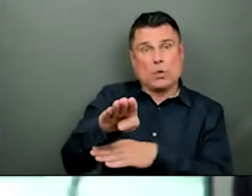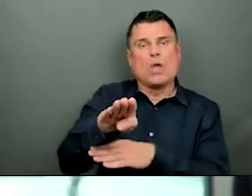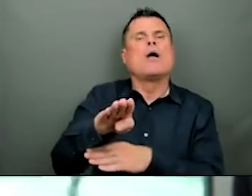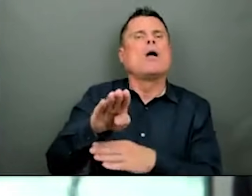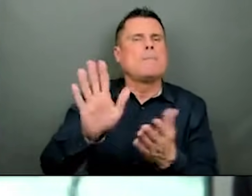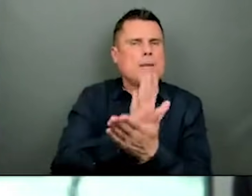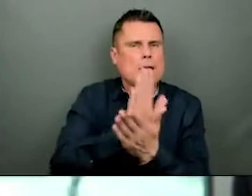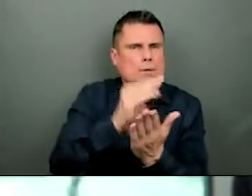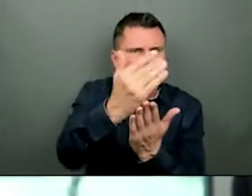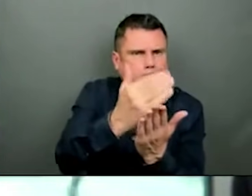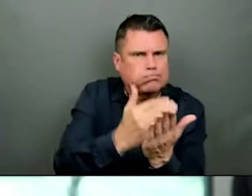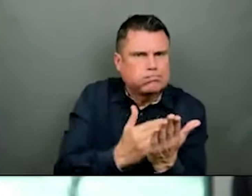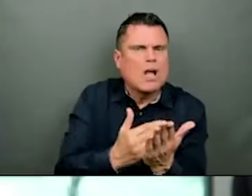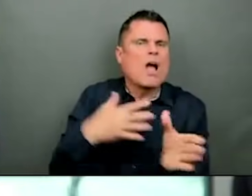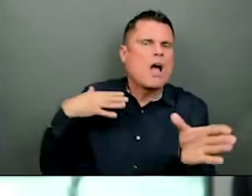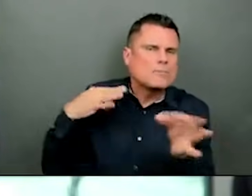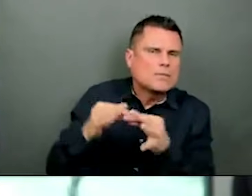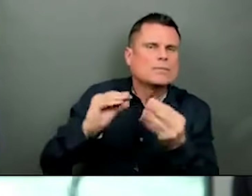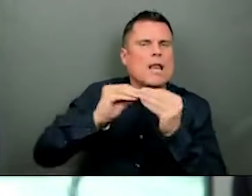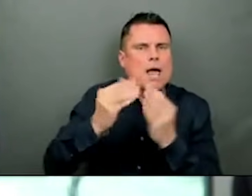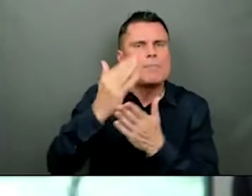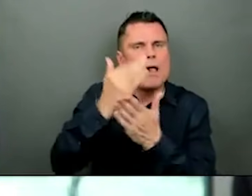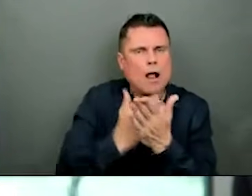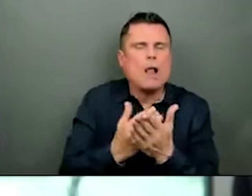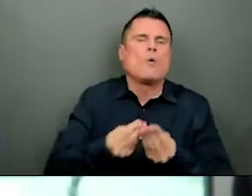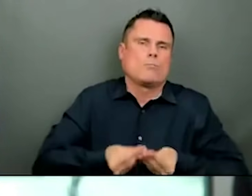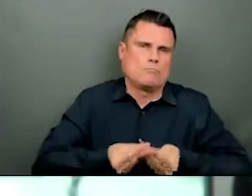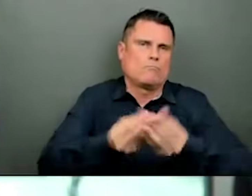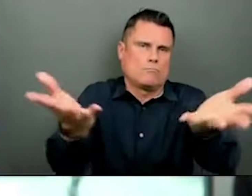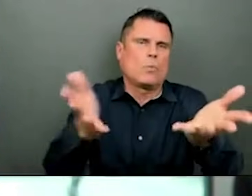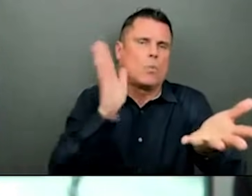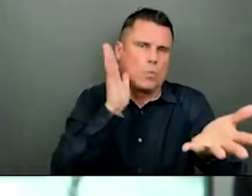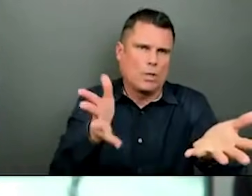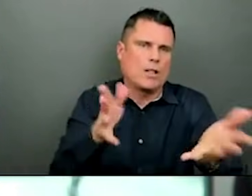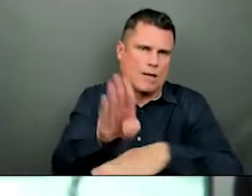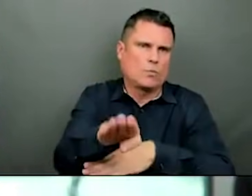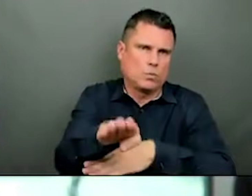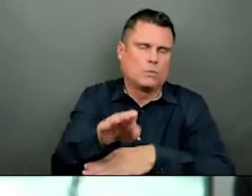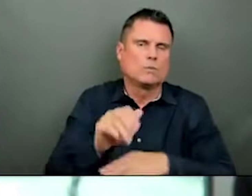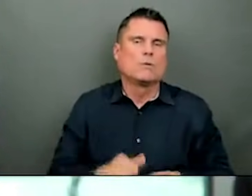cases, hospitalizations, and outbreaks, which you can find at